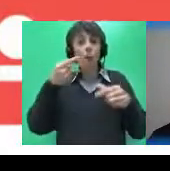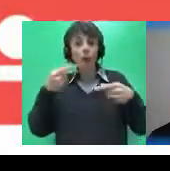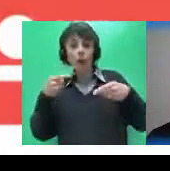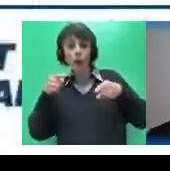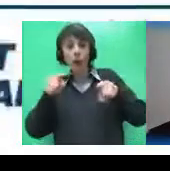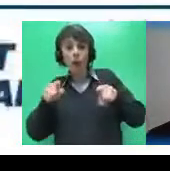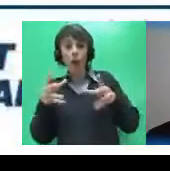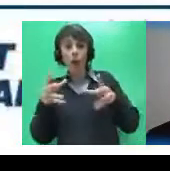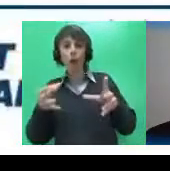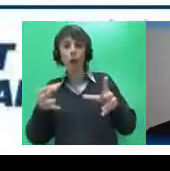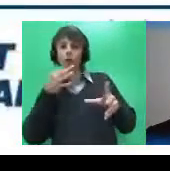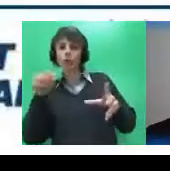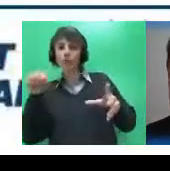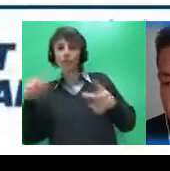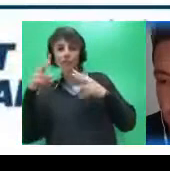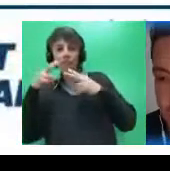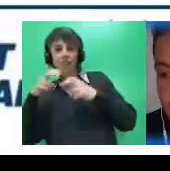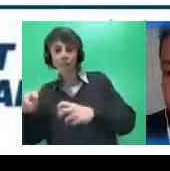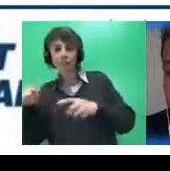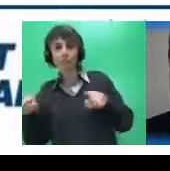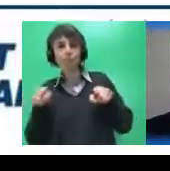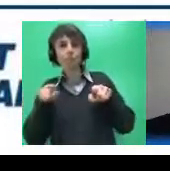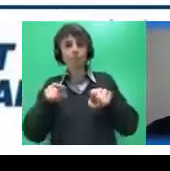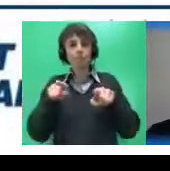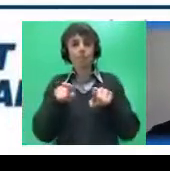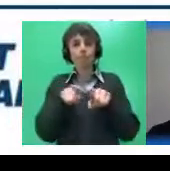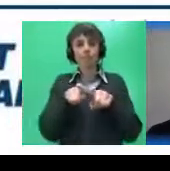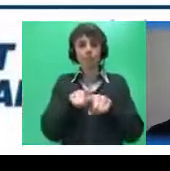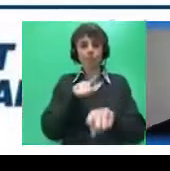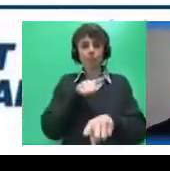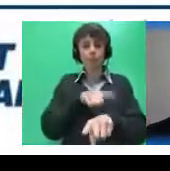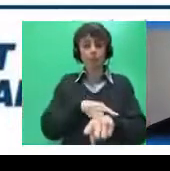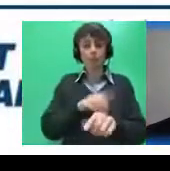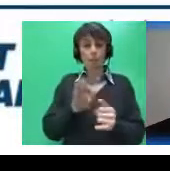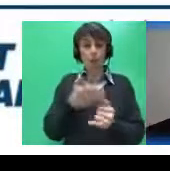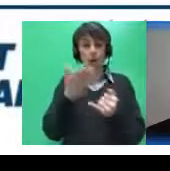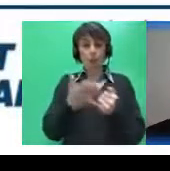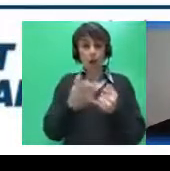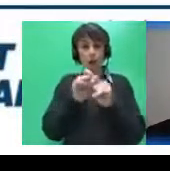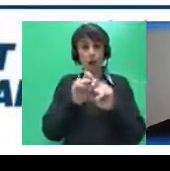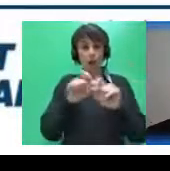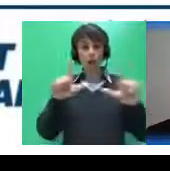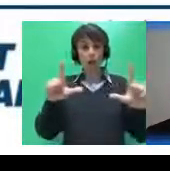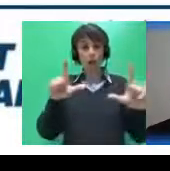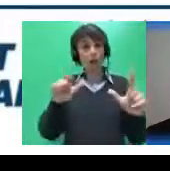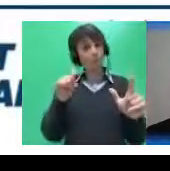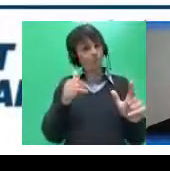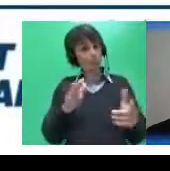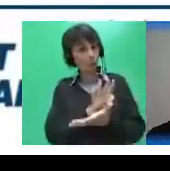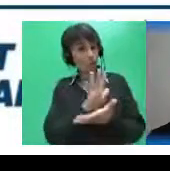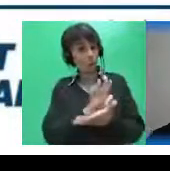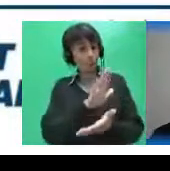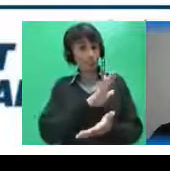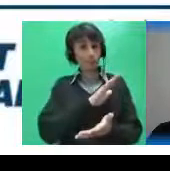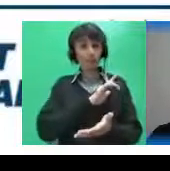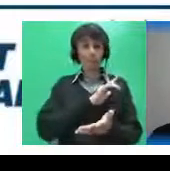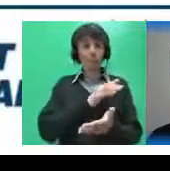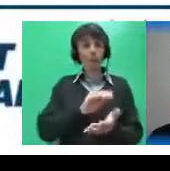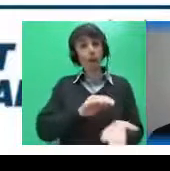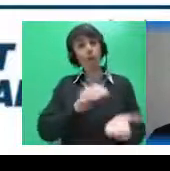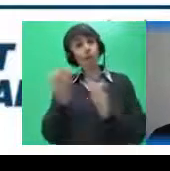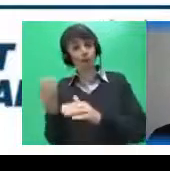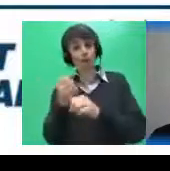please. So my final slide, you may be pleased to hear before I pass across to Gail, is talking about, there's lots